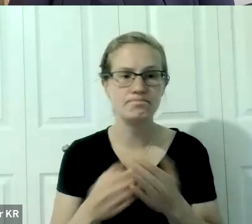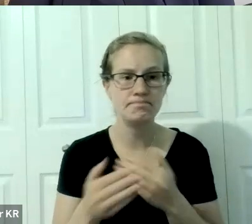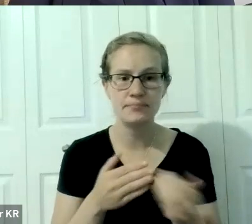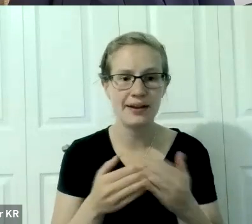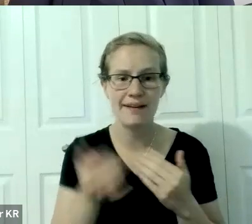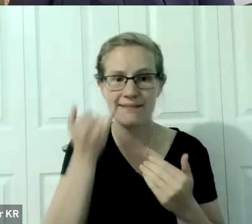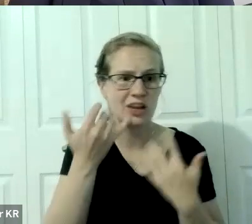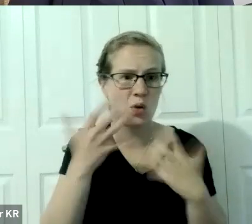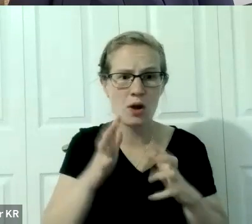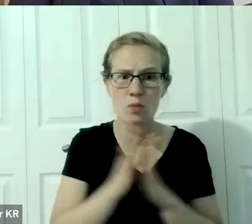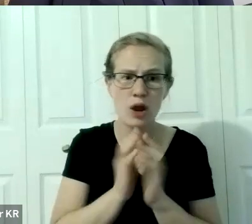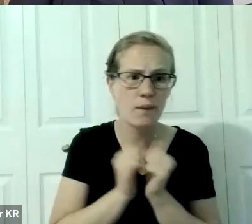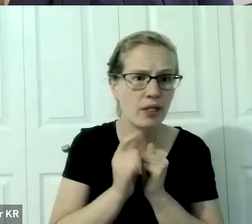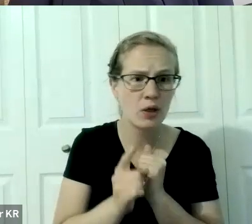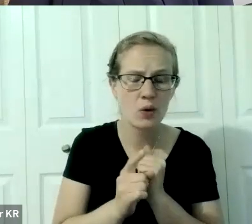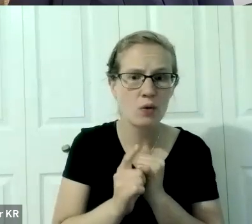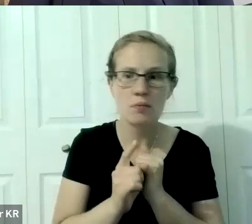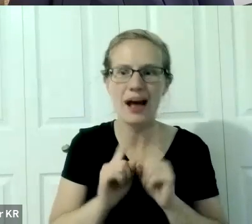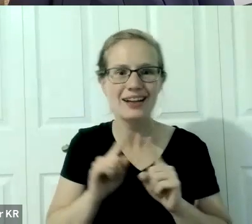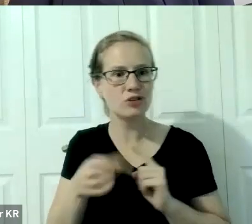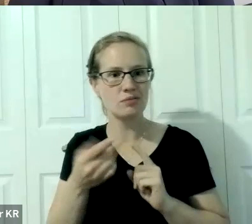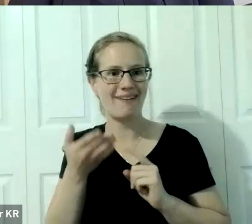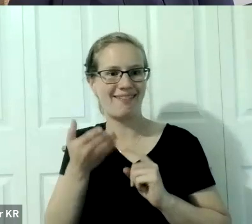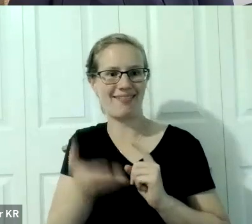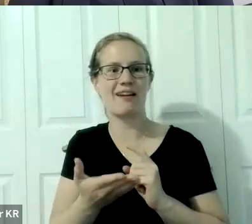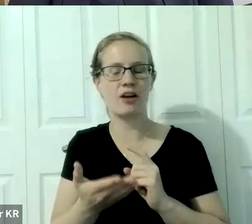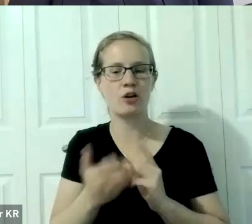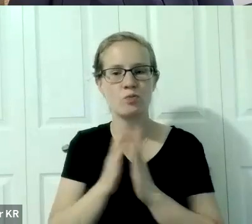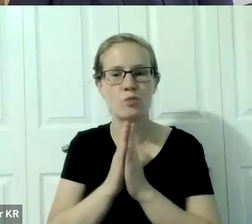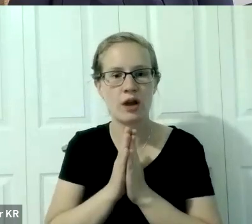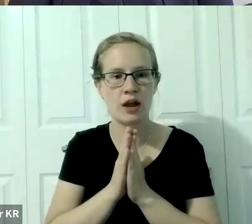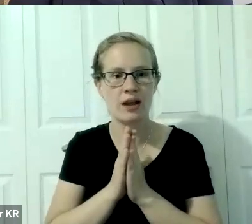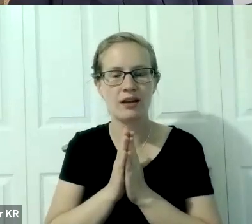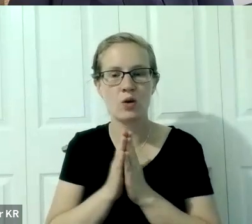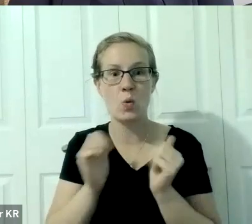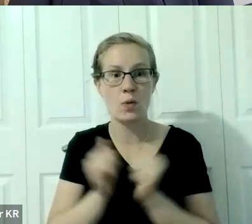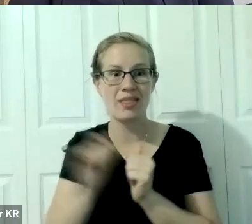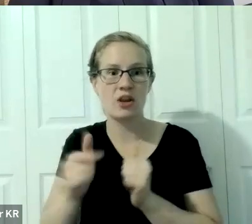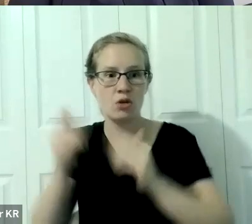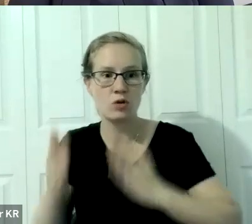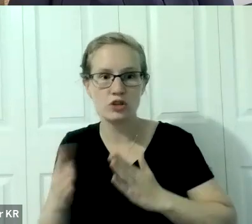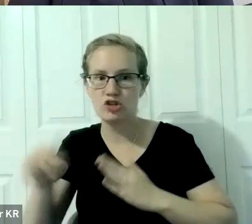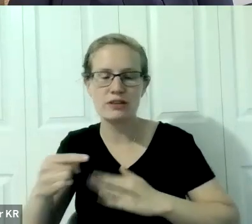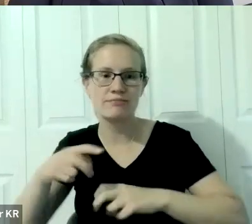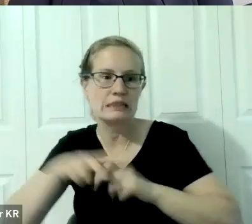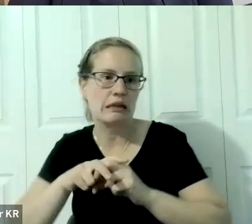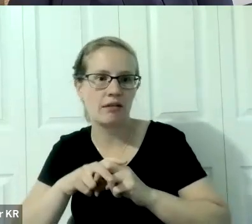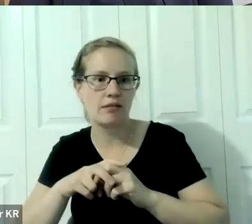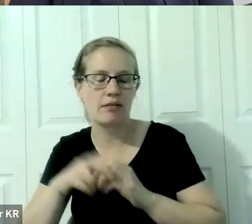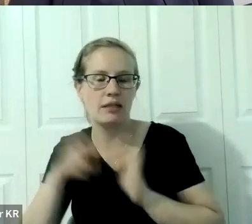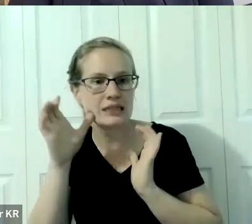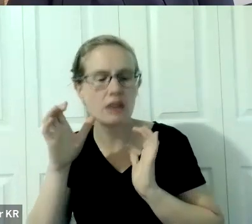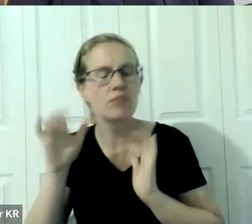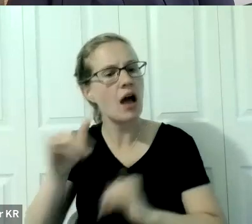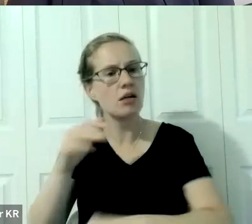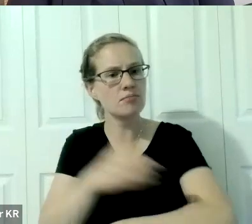pray with you, at this, just being there and praying in their presence, I think can be a